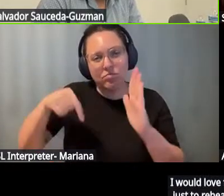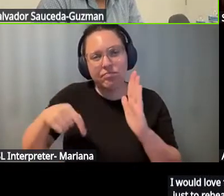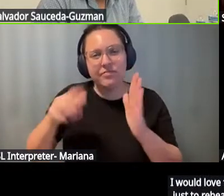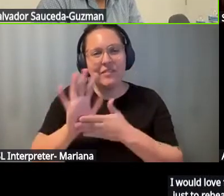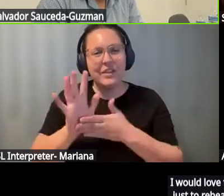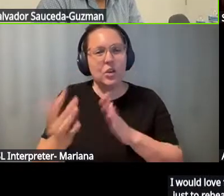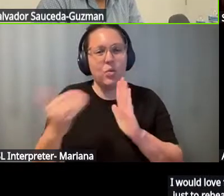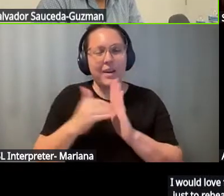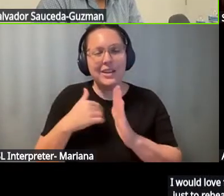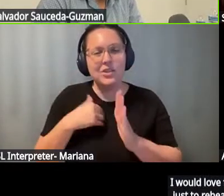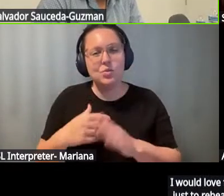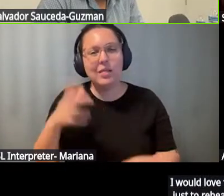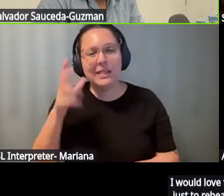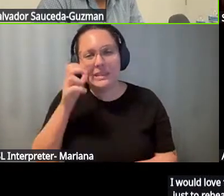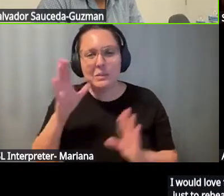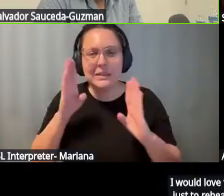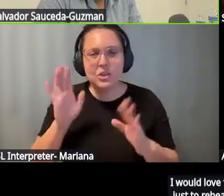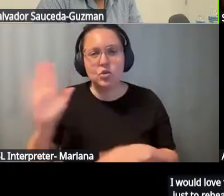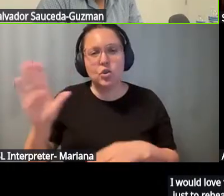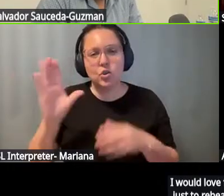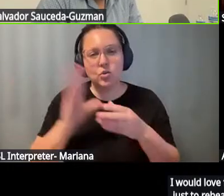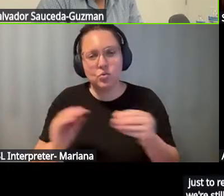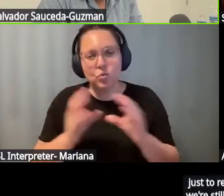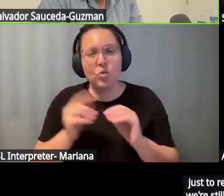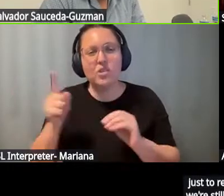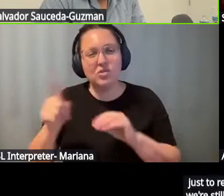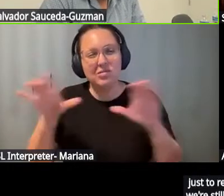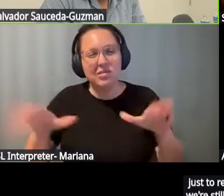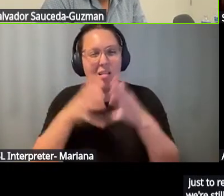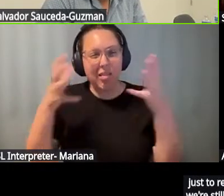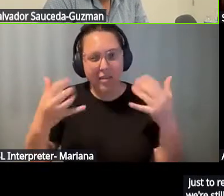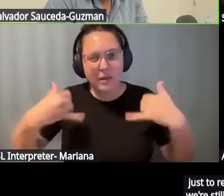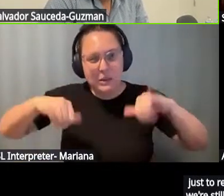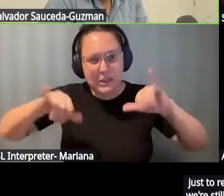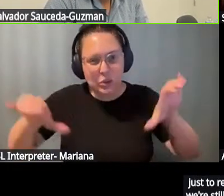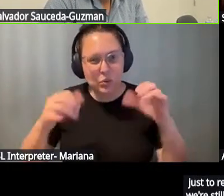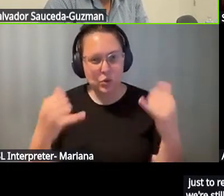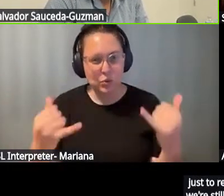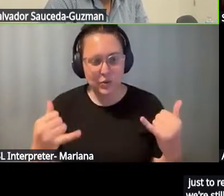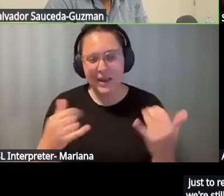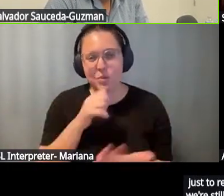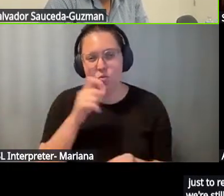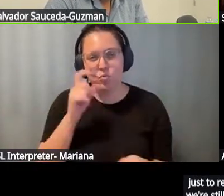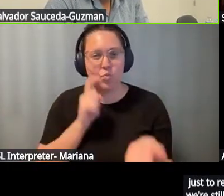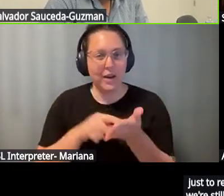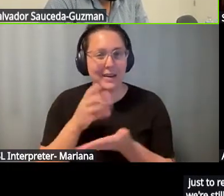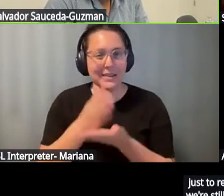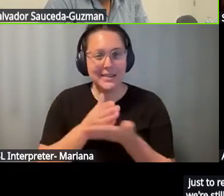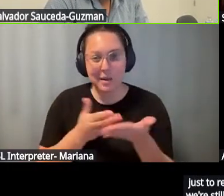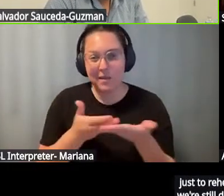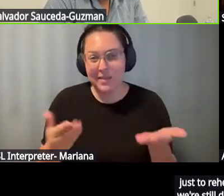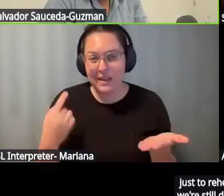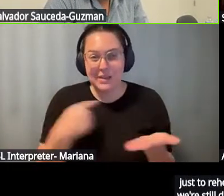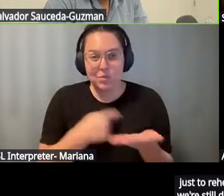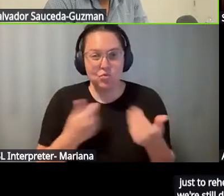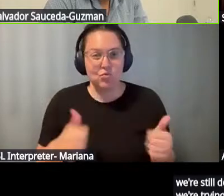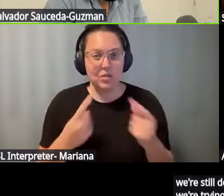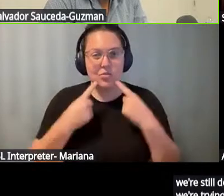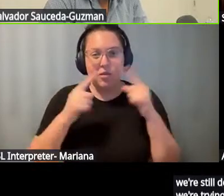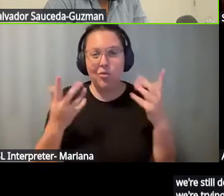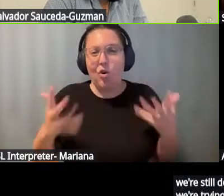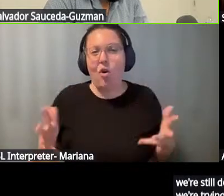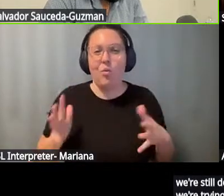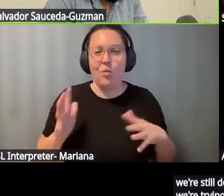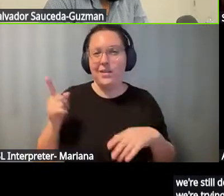that she did a lot that we're still doing today. Also not even recognizing that some of the stuff that we're trying to accomplish has already been done in